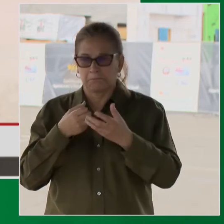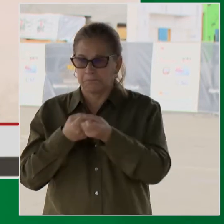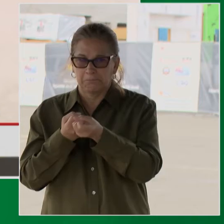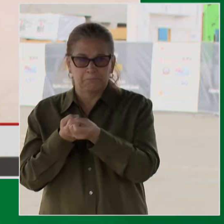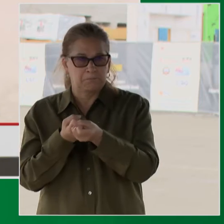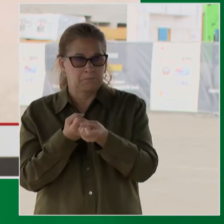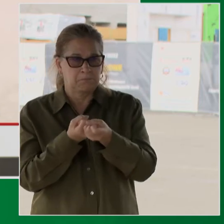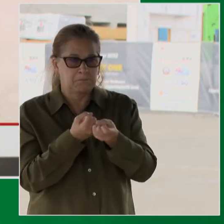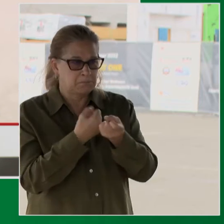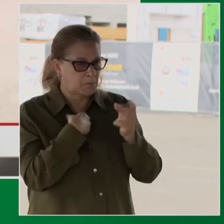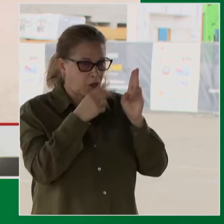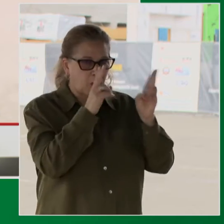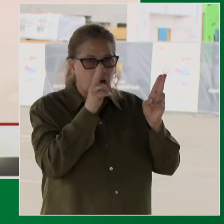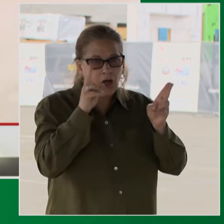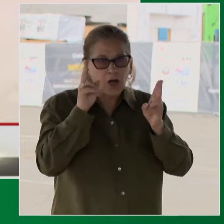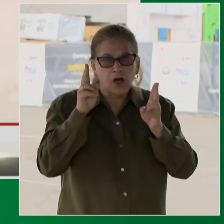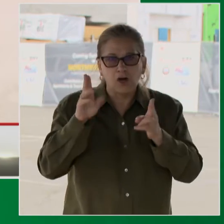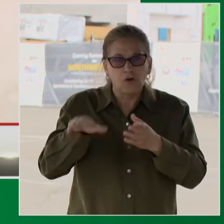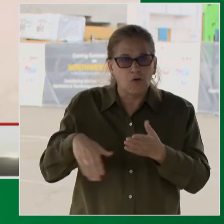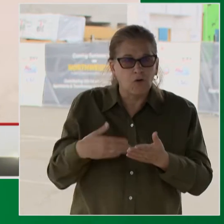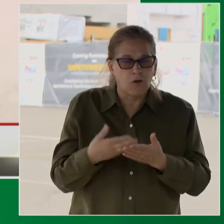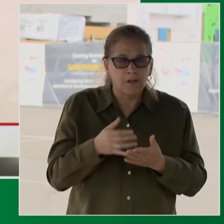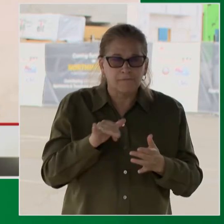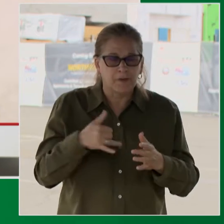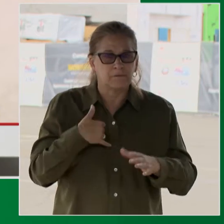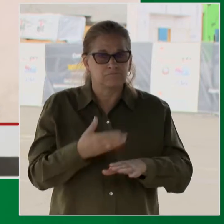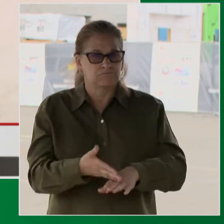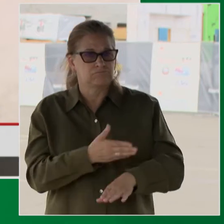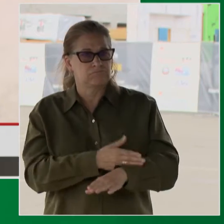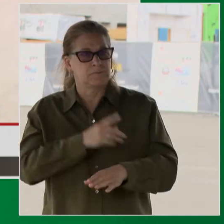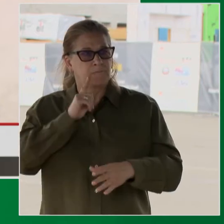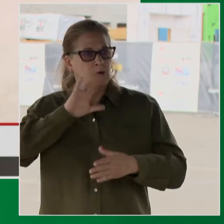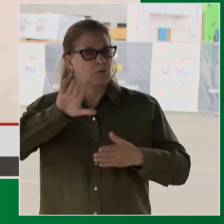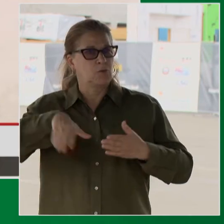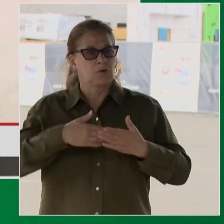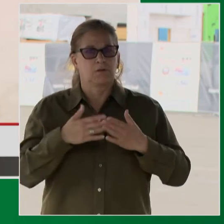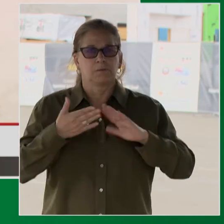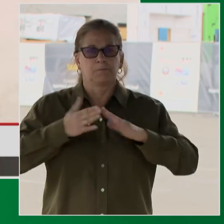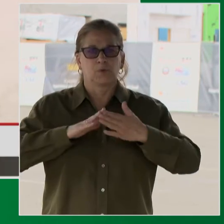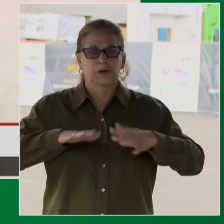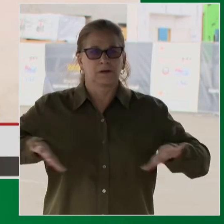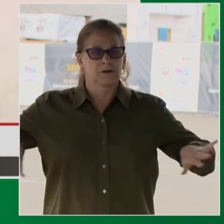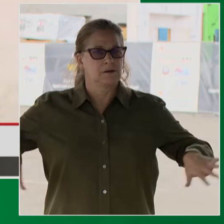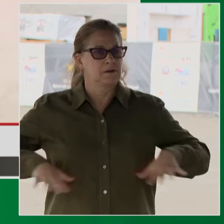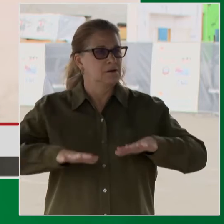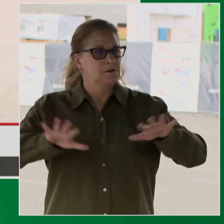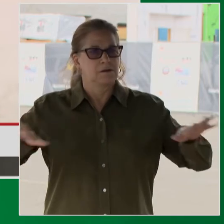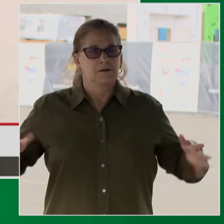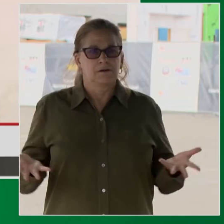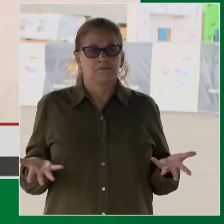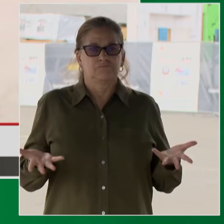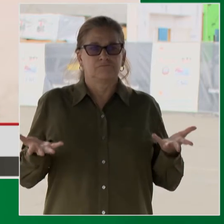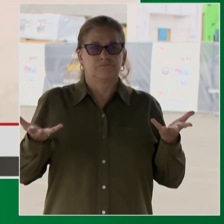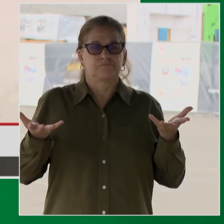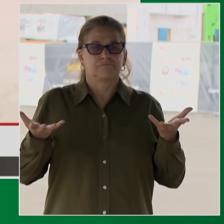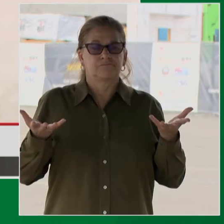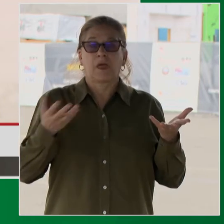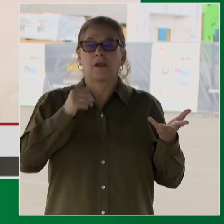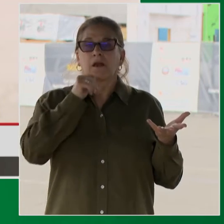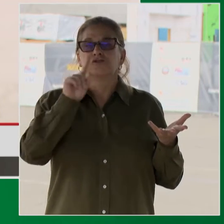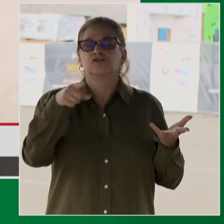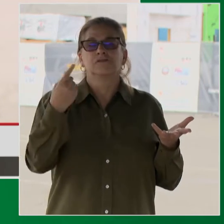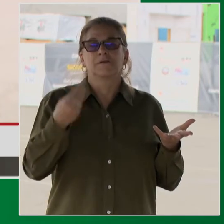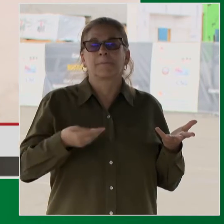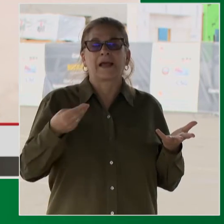really impactful and important about the Norse DC Fund. It is not just about giving you capital dollars or anything like